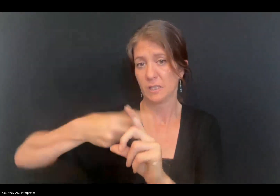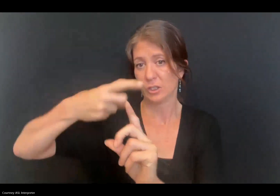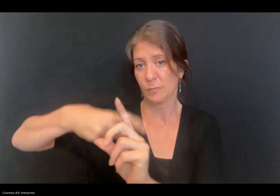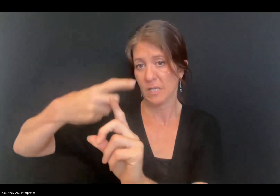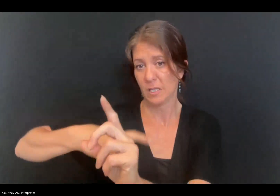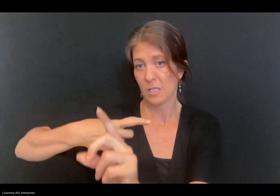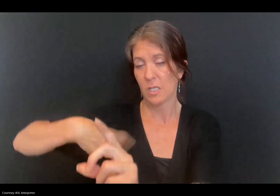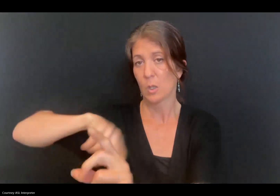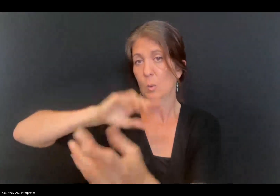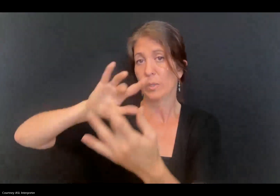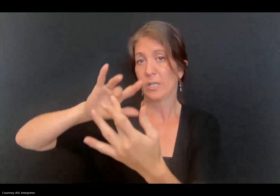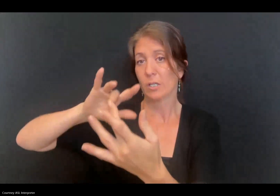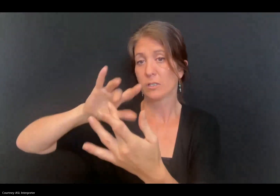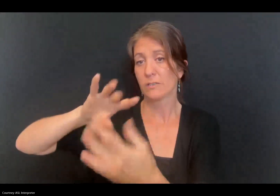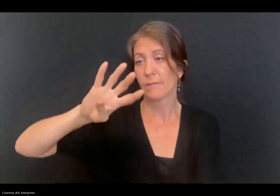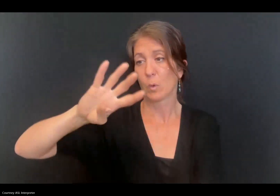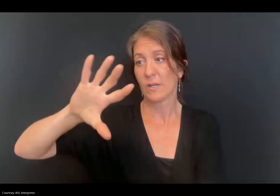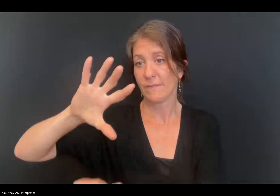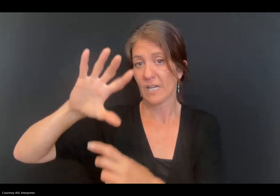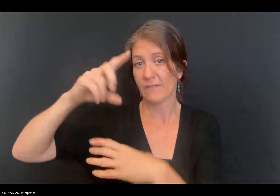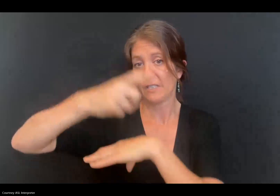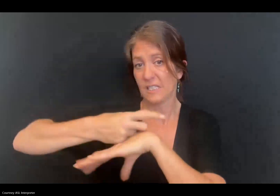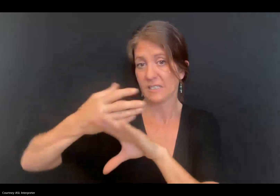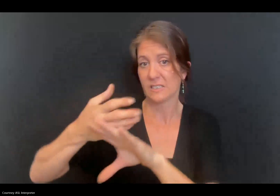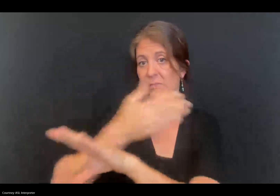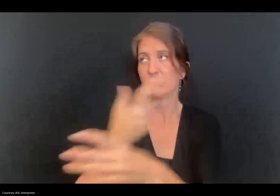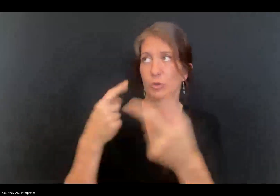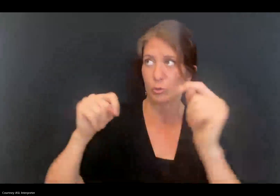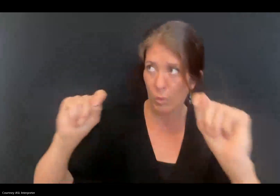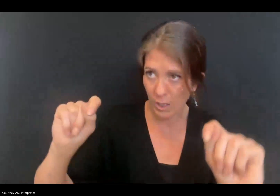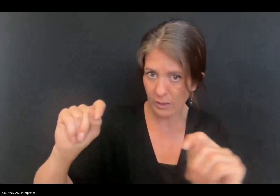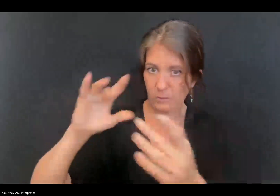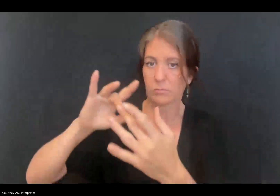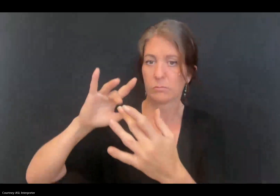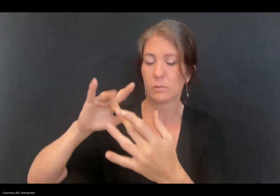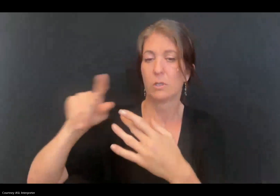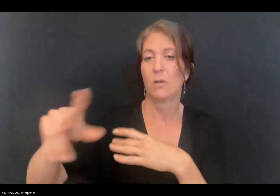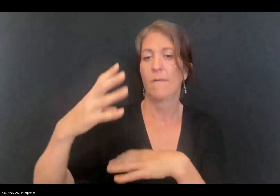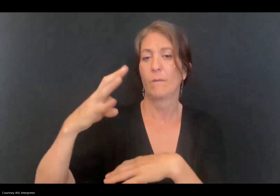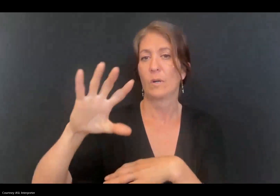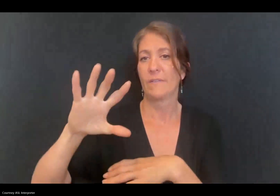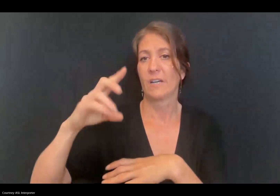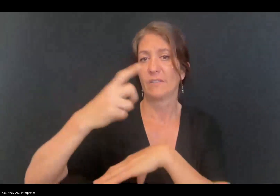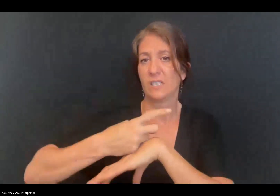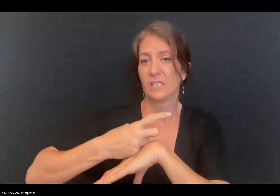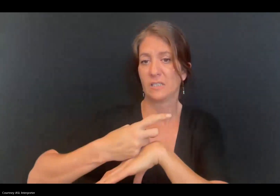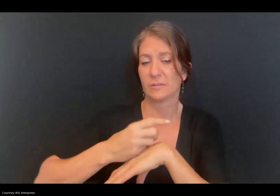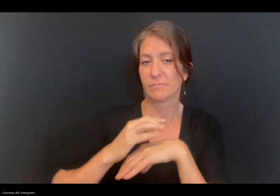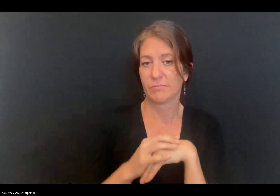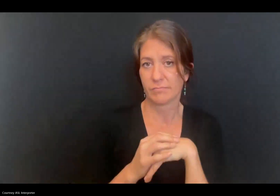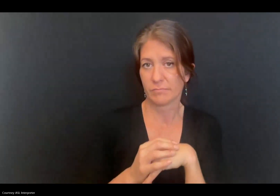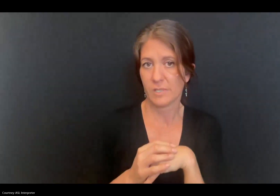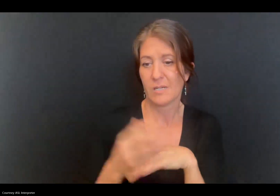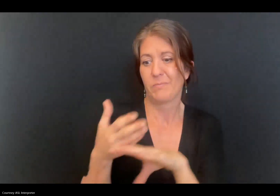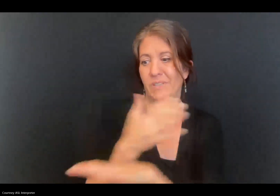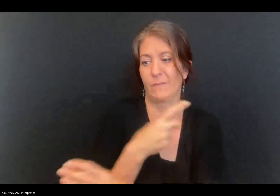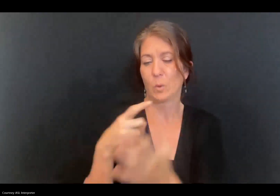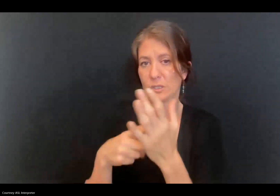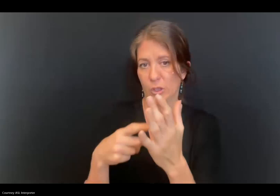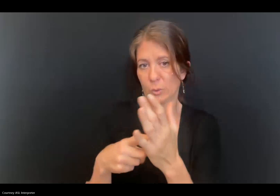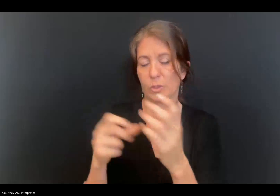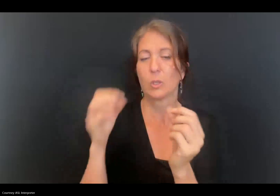people 45 days out in advance, or trying to attempt to contact them 45 days out from the due date, so that we can get it